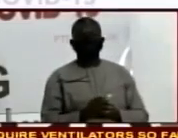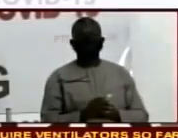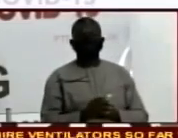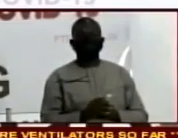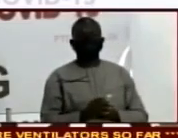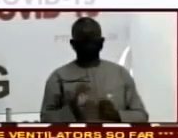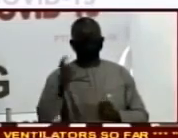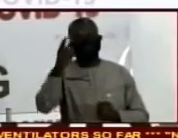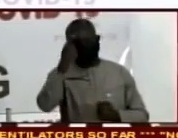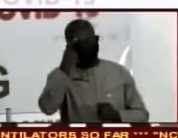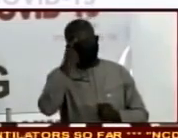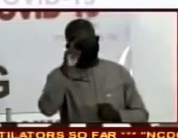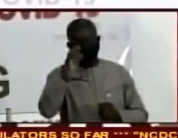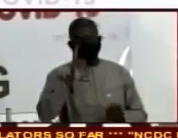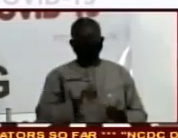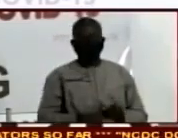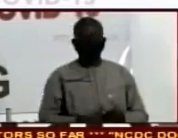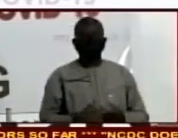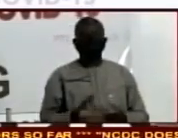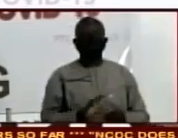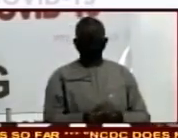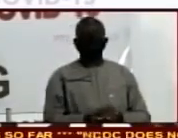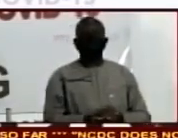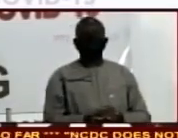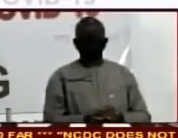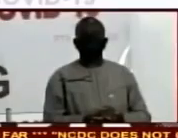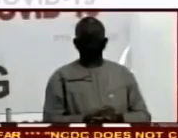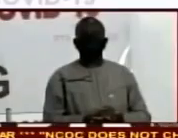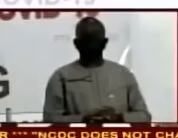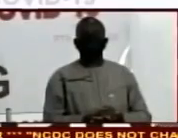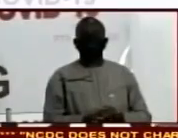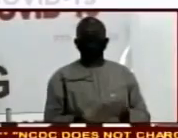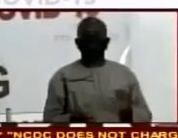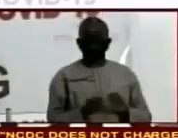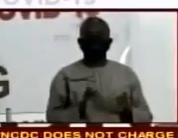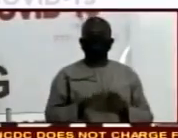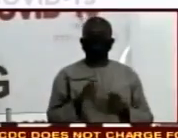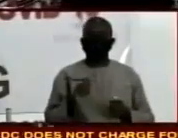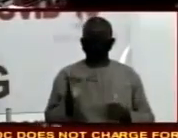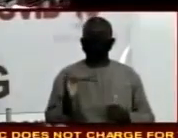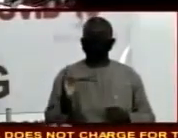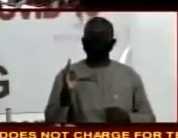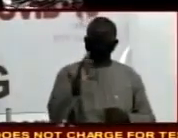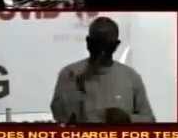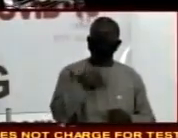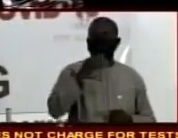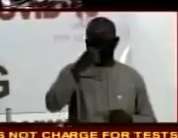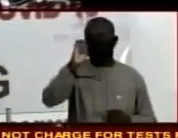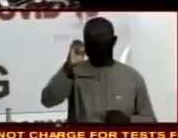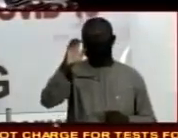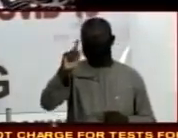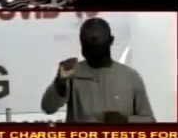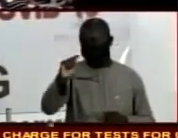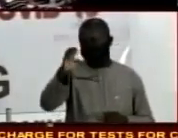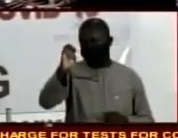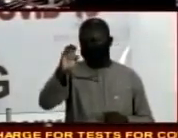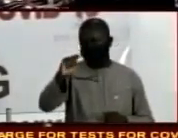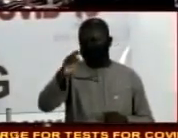government should somehow implore the airline, in this case Ethiopian Airlines, I understand, to bring them